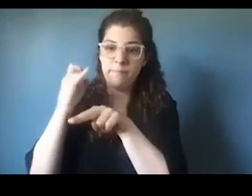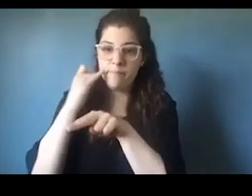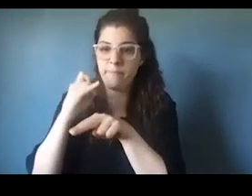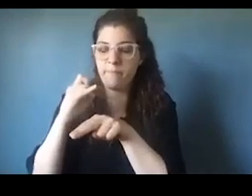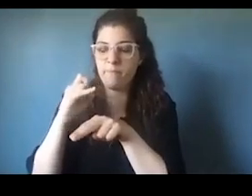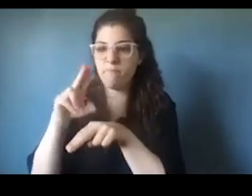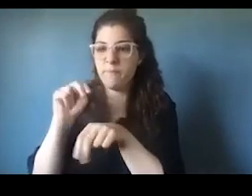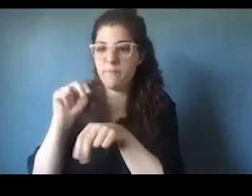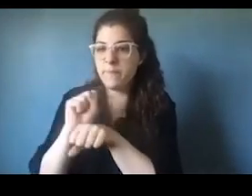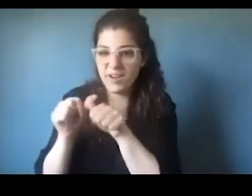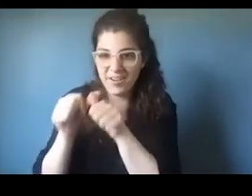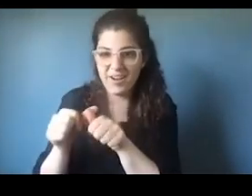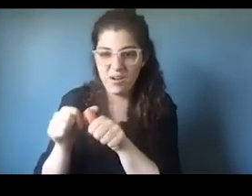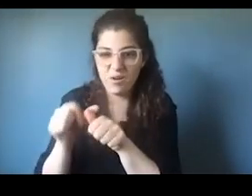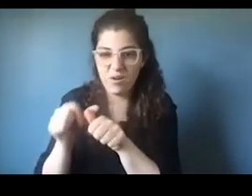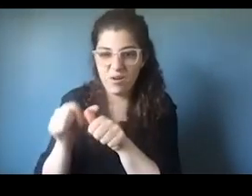unemployment continues.